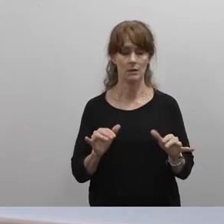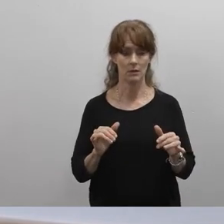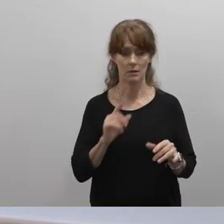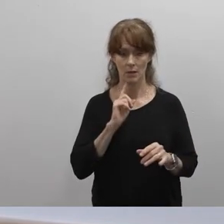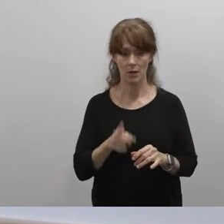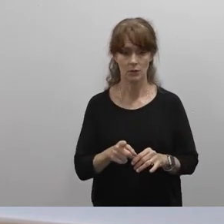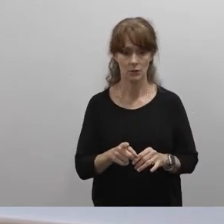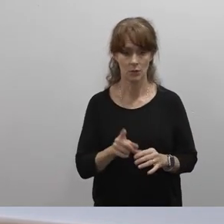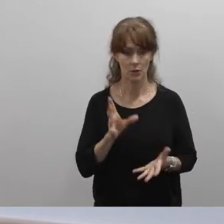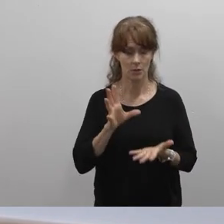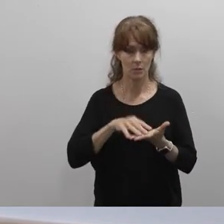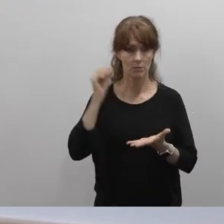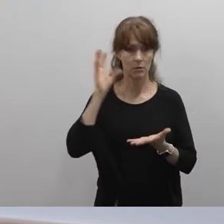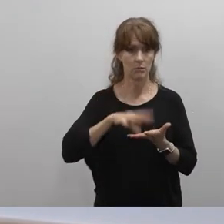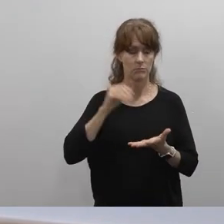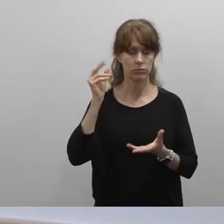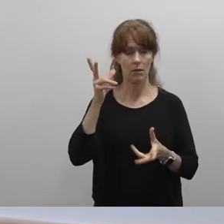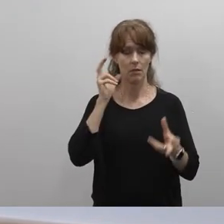sure what you just lived through.